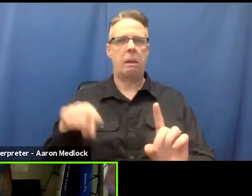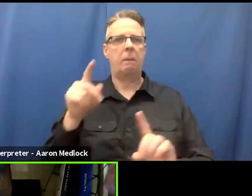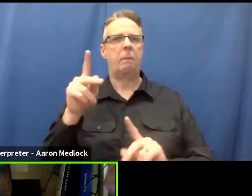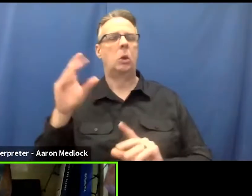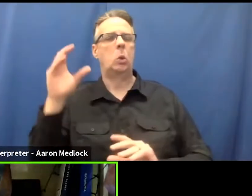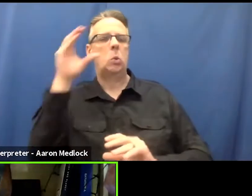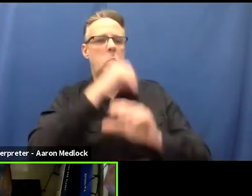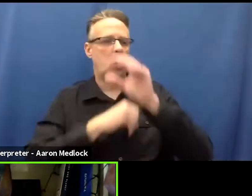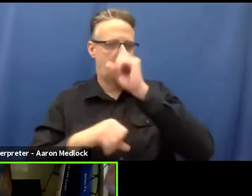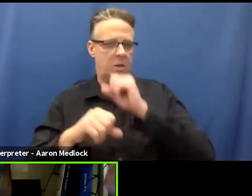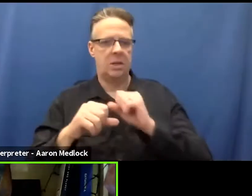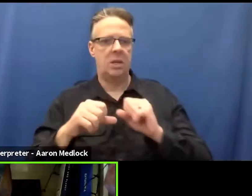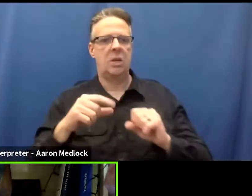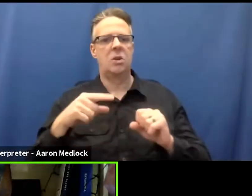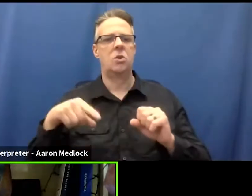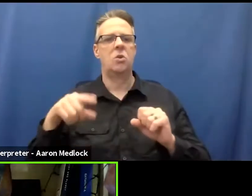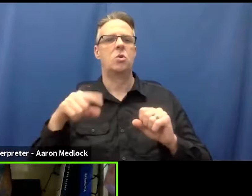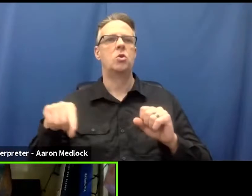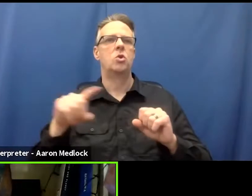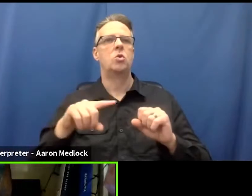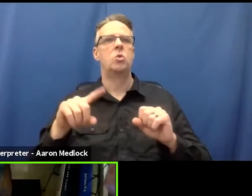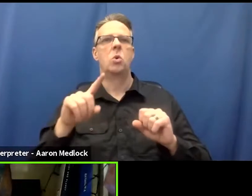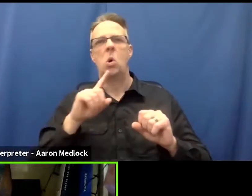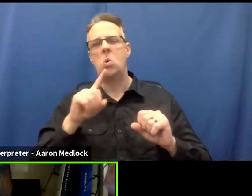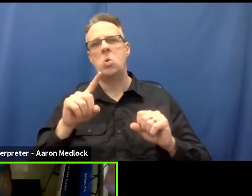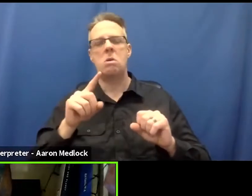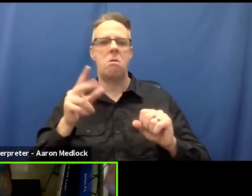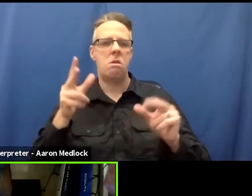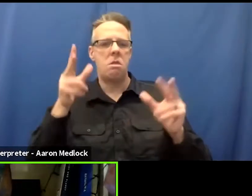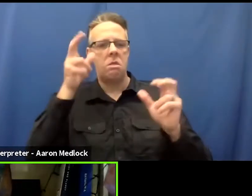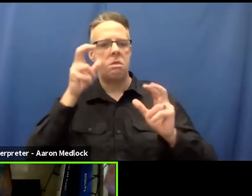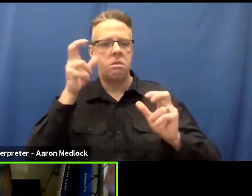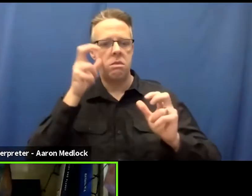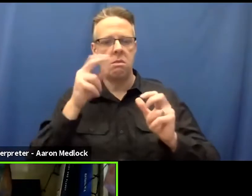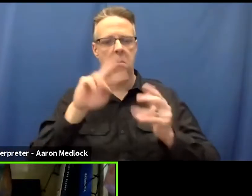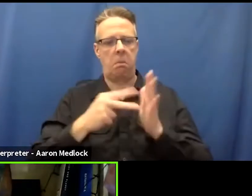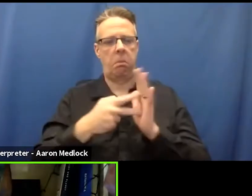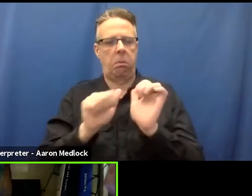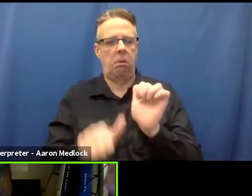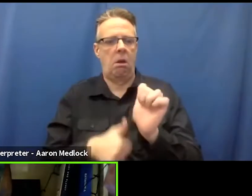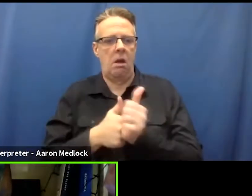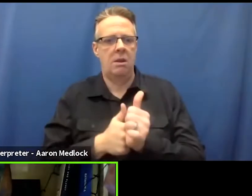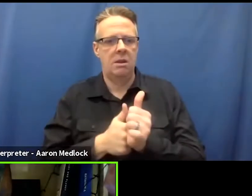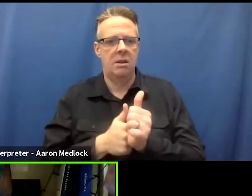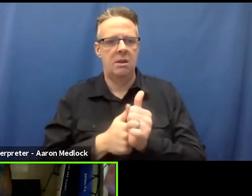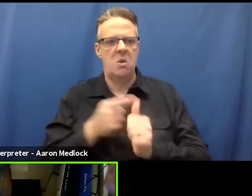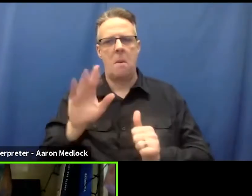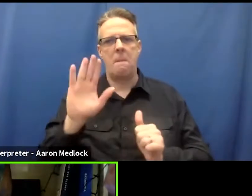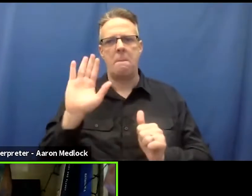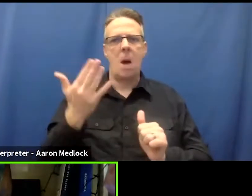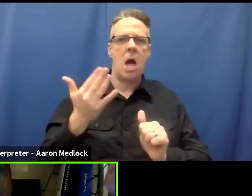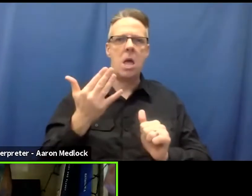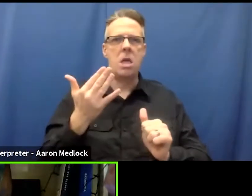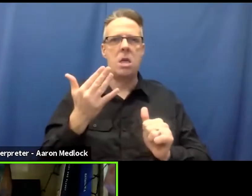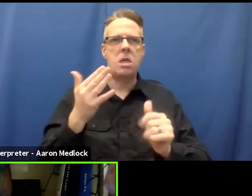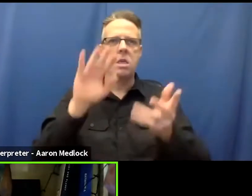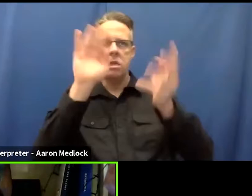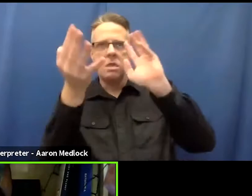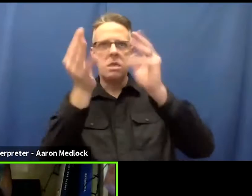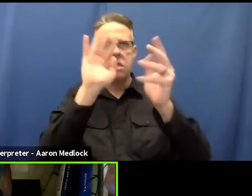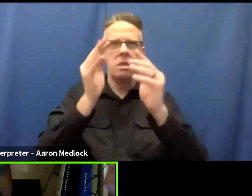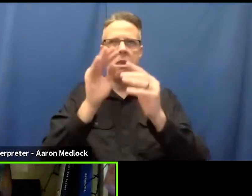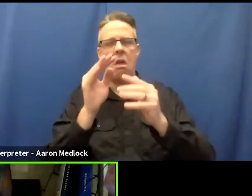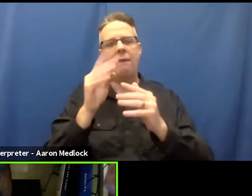are inherently deceitful, that you must be gaming the system for